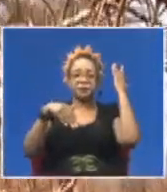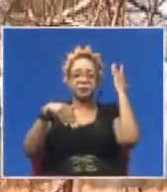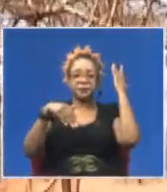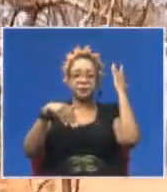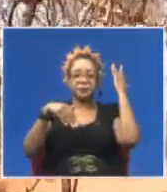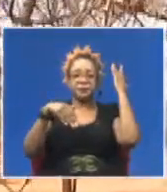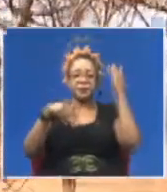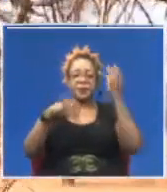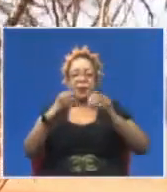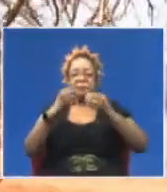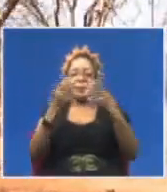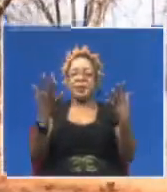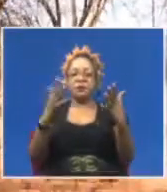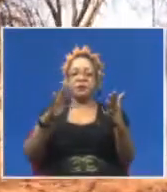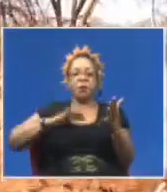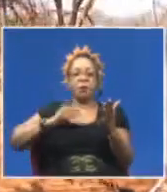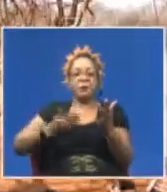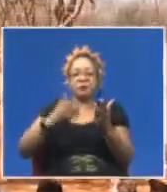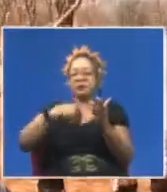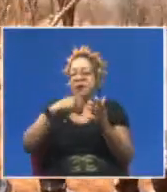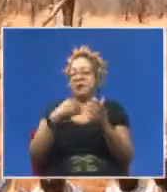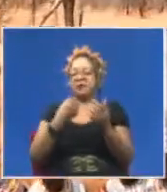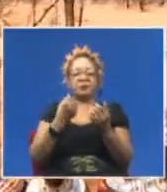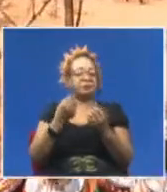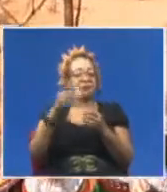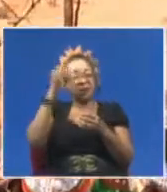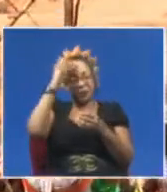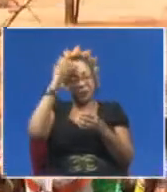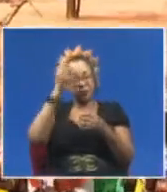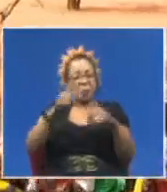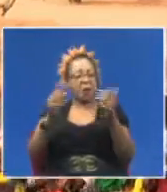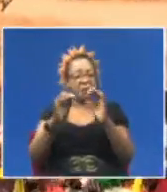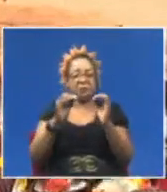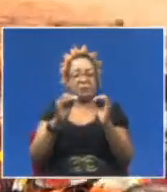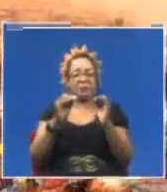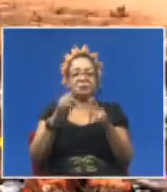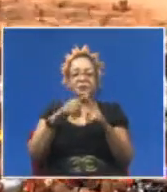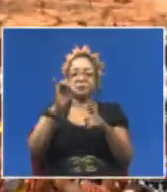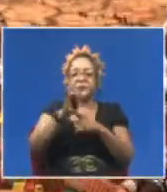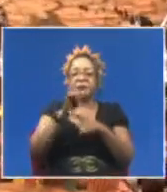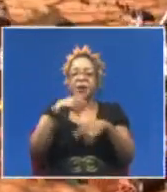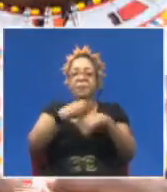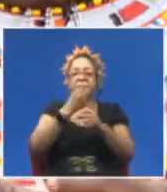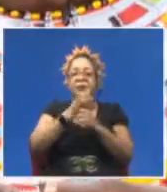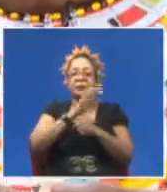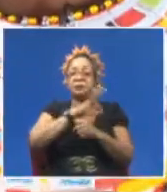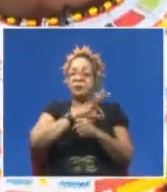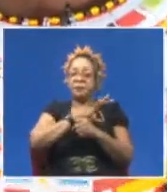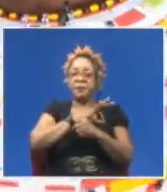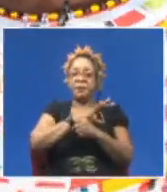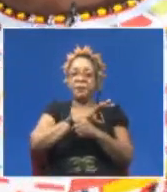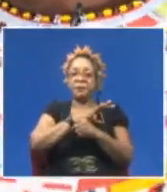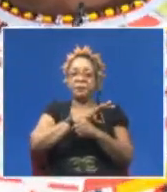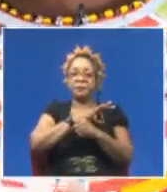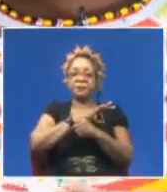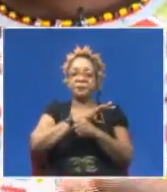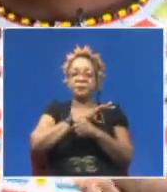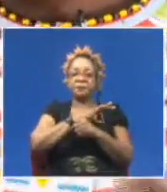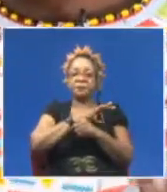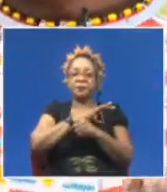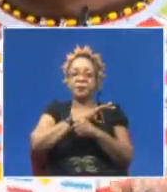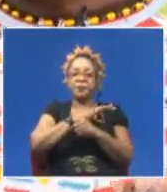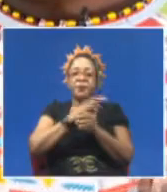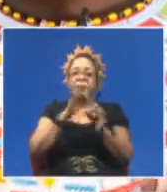Many of the women have no formal education, but this budding industry has given them a new lease of life. Kama sasa hiyo mama yangu nakaa